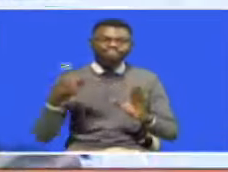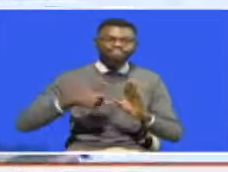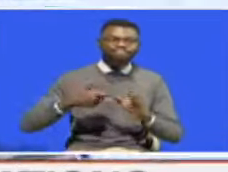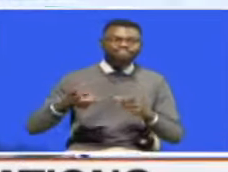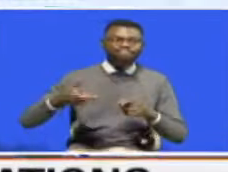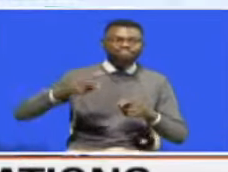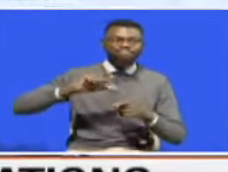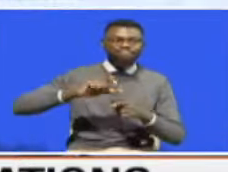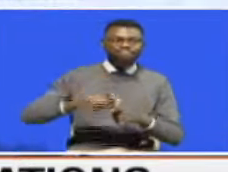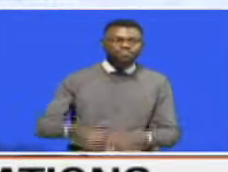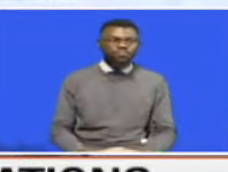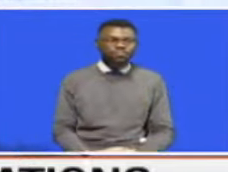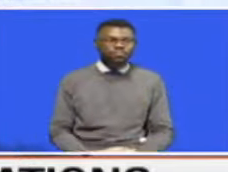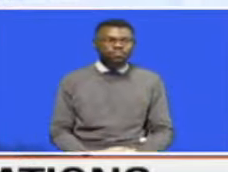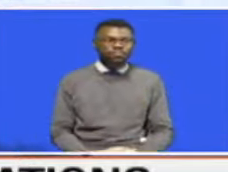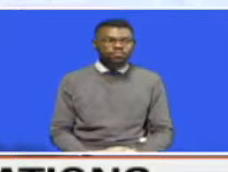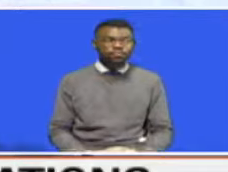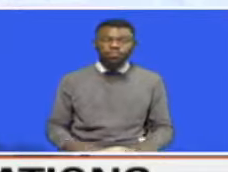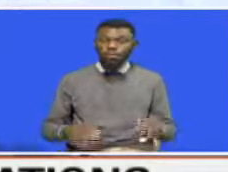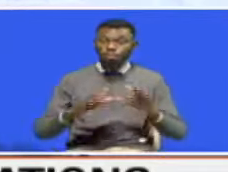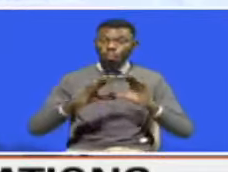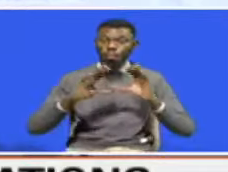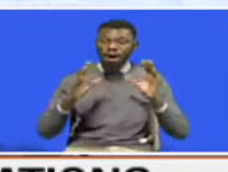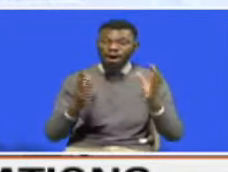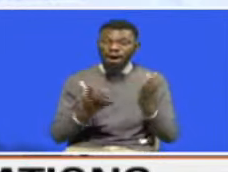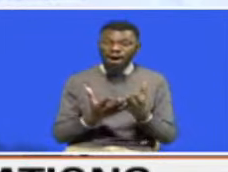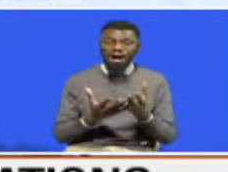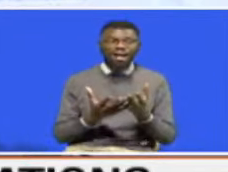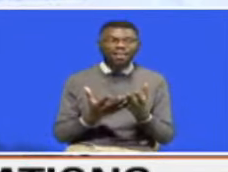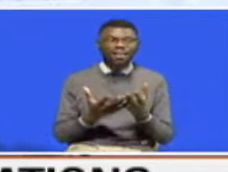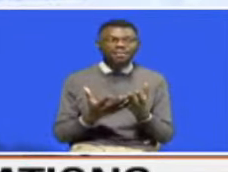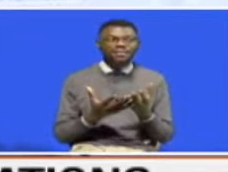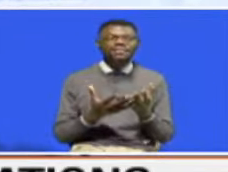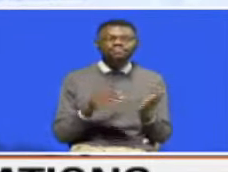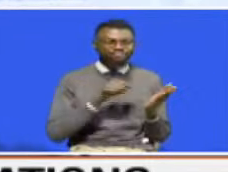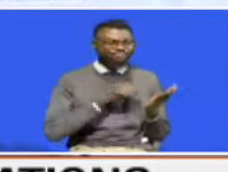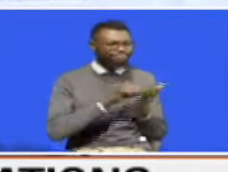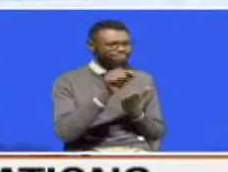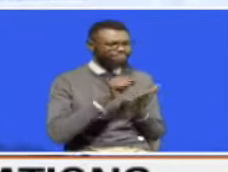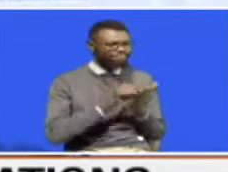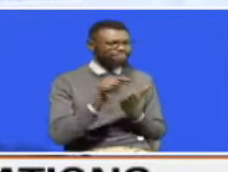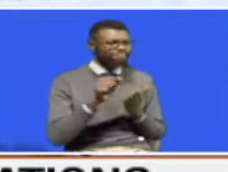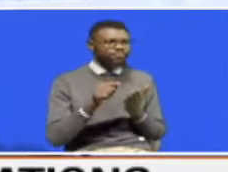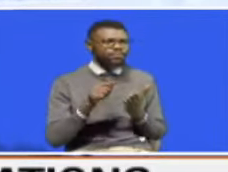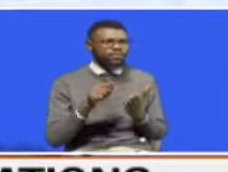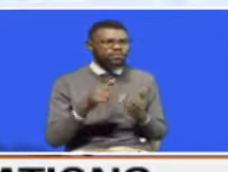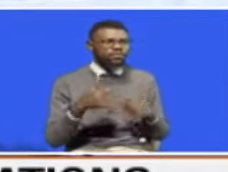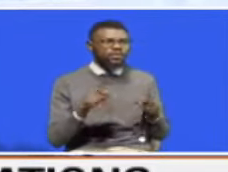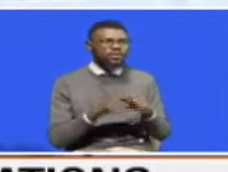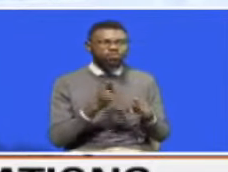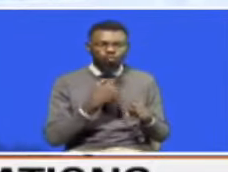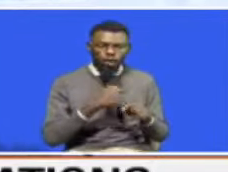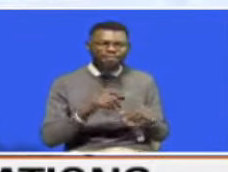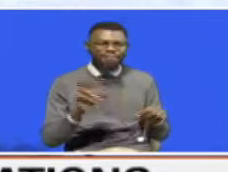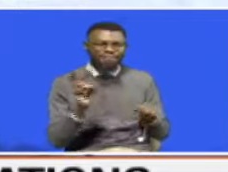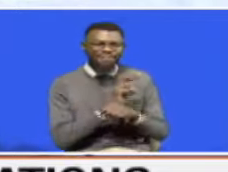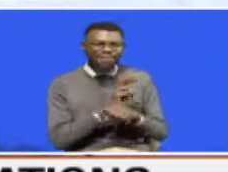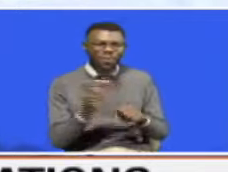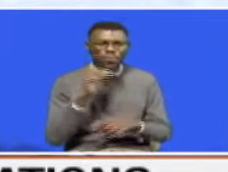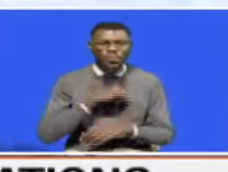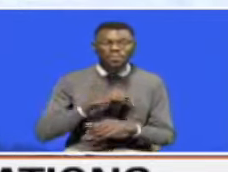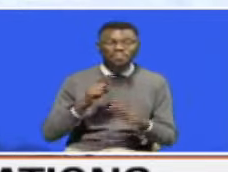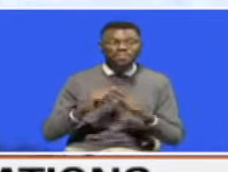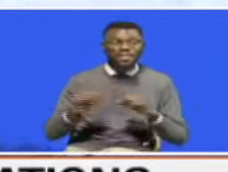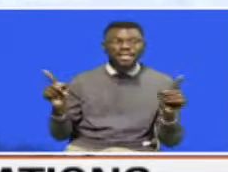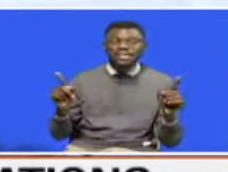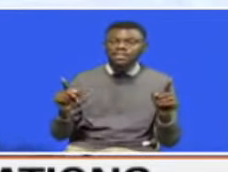This price is a global benchmark that is published on a daily basis, and we do monitor as a regulator the monthly averages. But if you look at